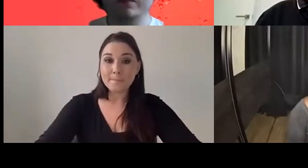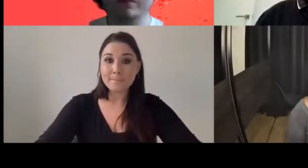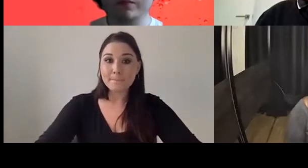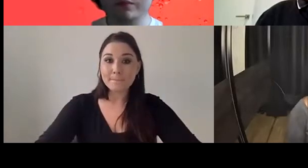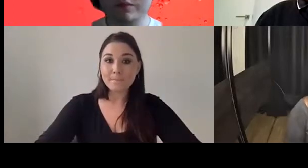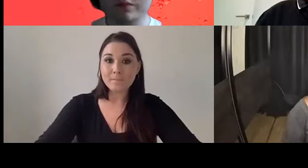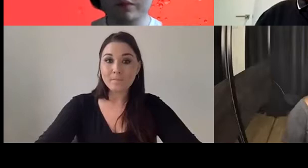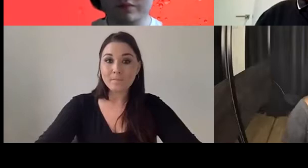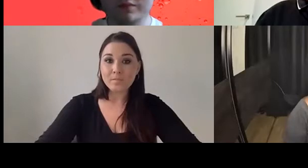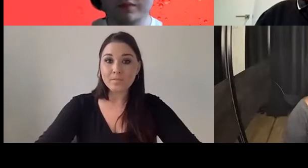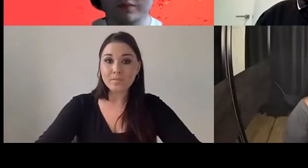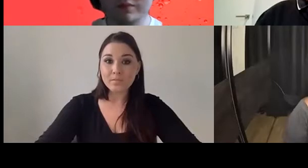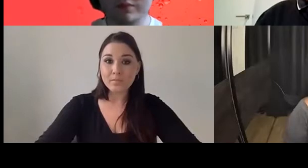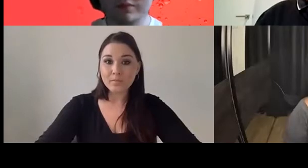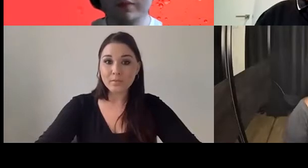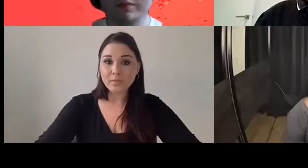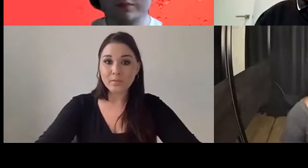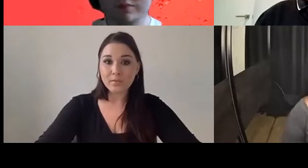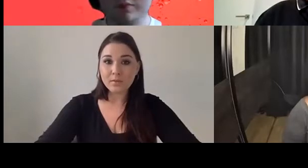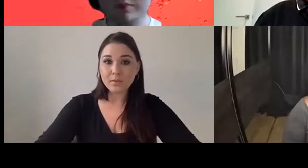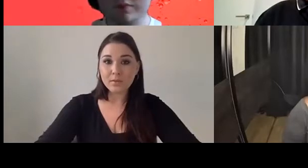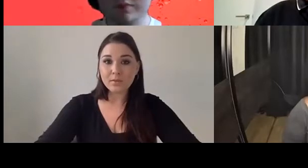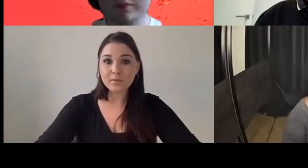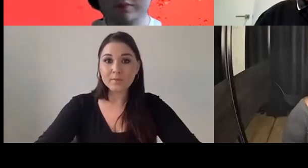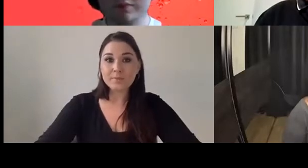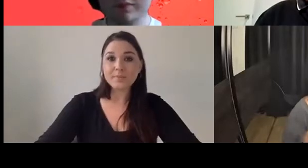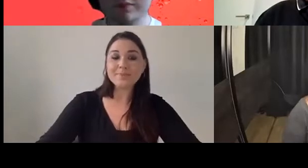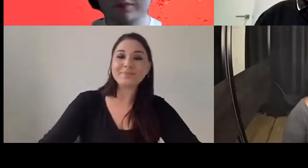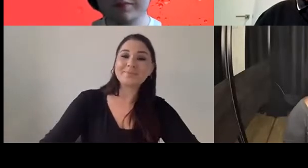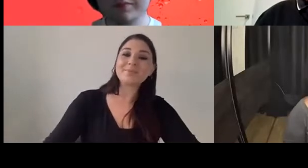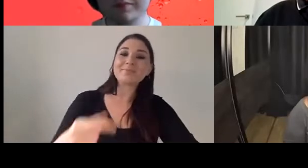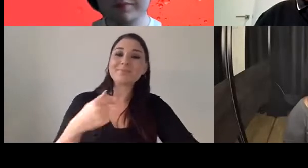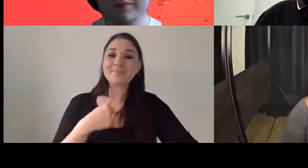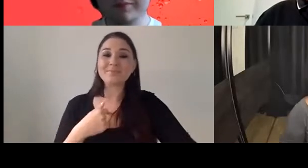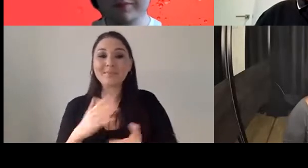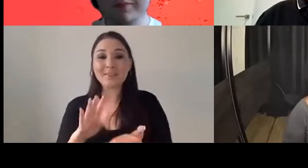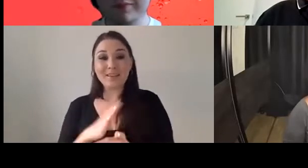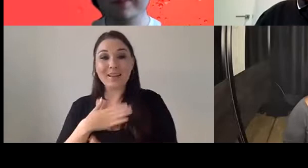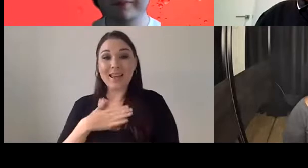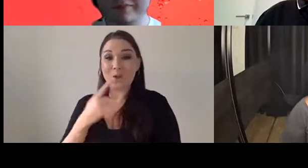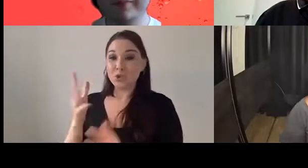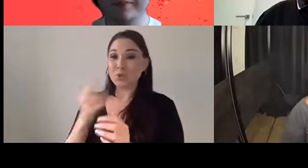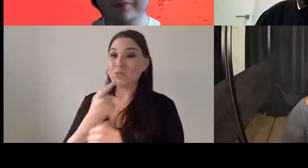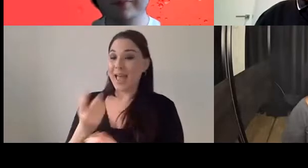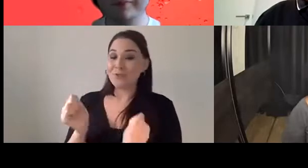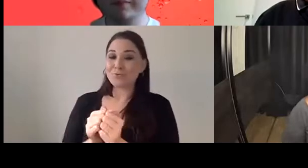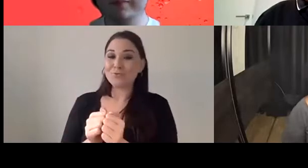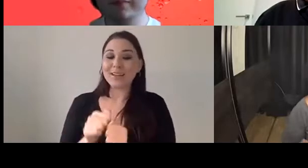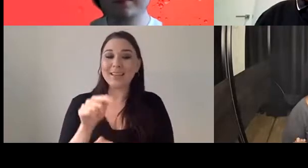really love everything that to be said. I wanted also to jump on the innovation part, because all of the thing